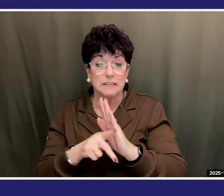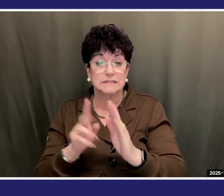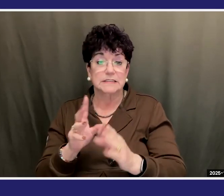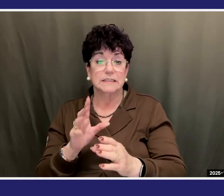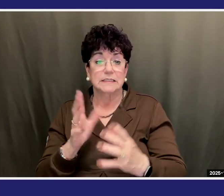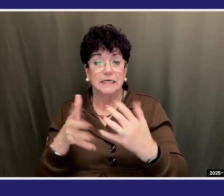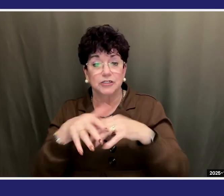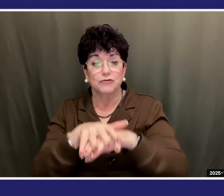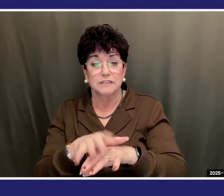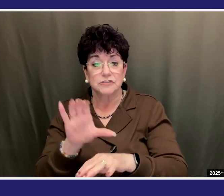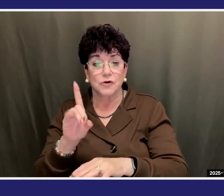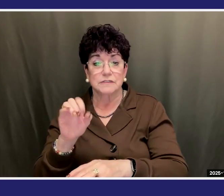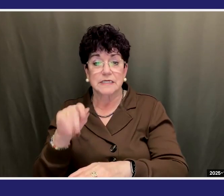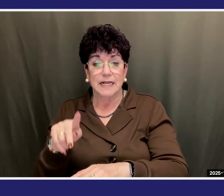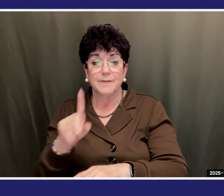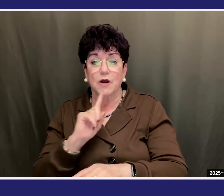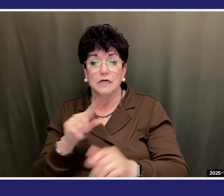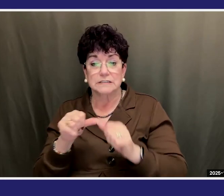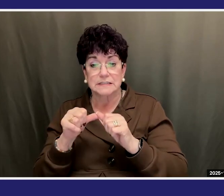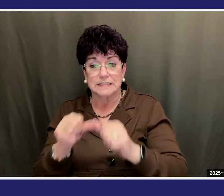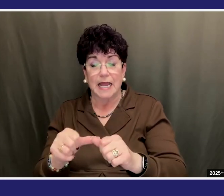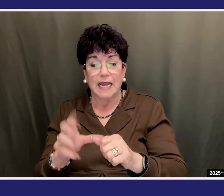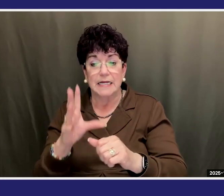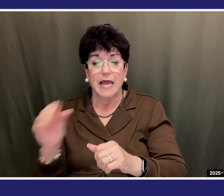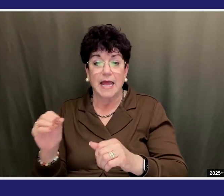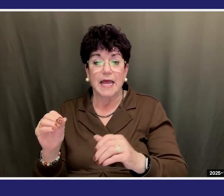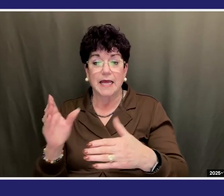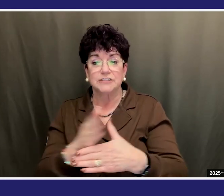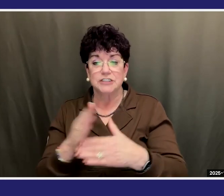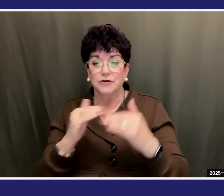sustained and scaled equitably across the jurisdiction.